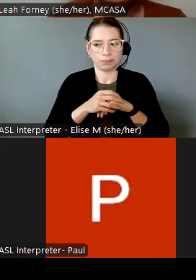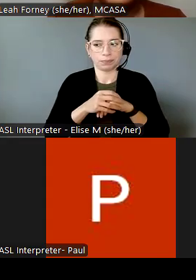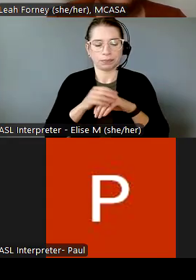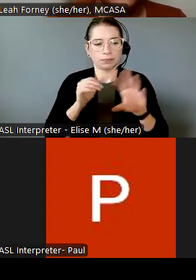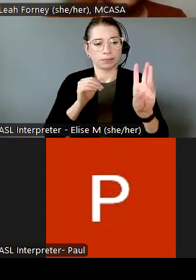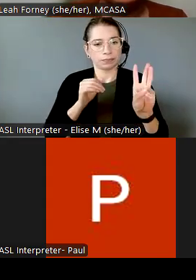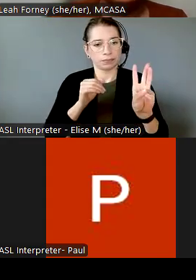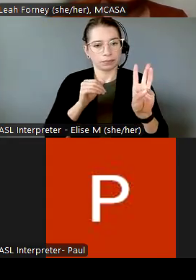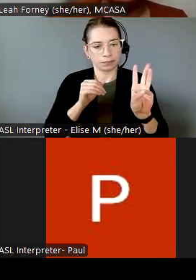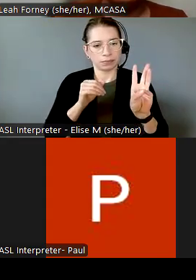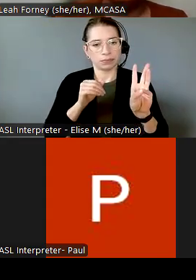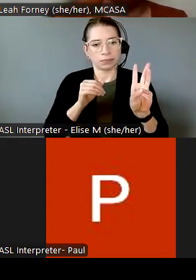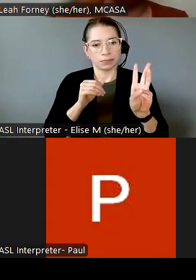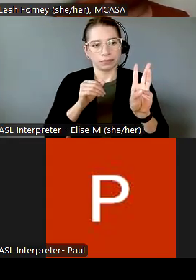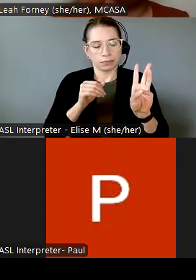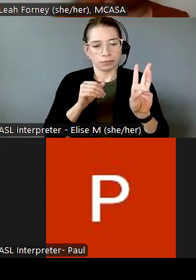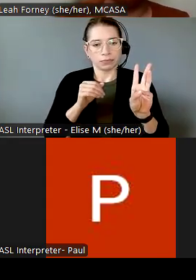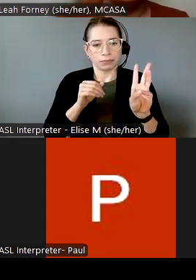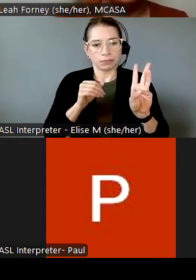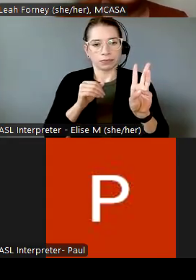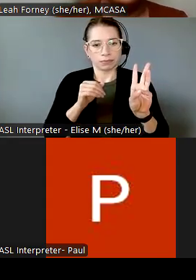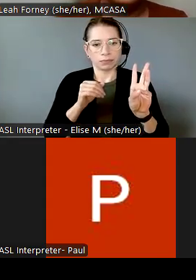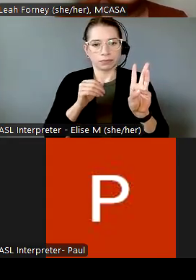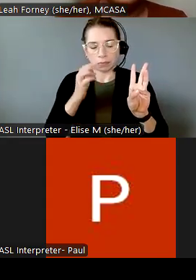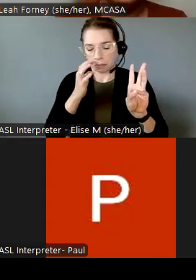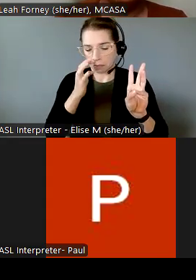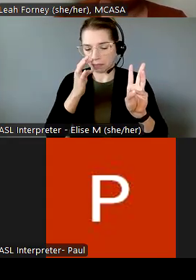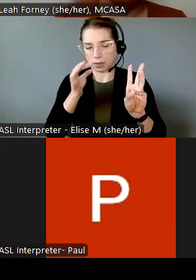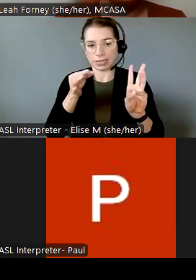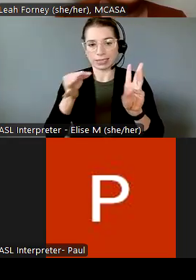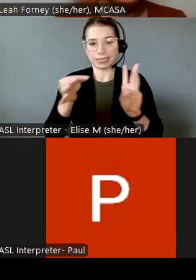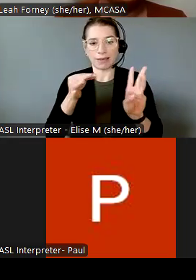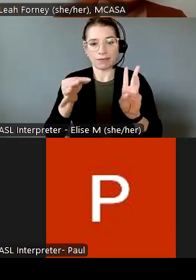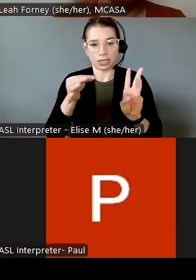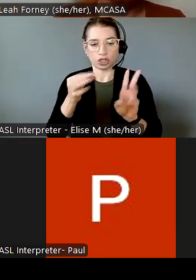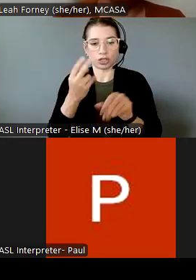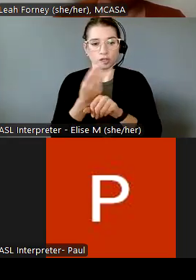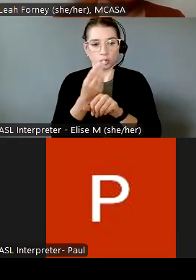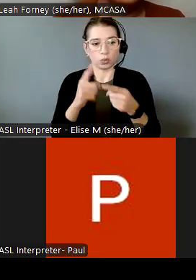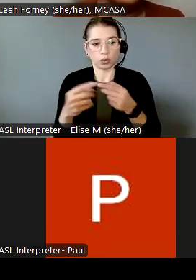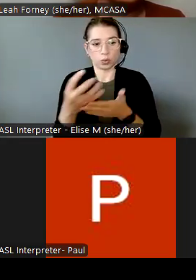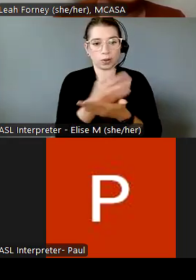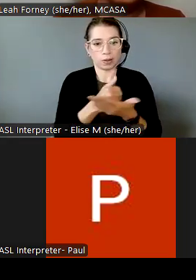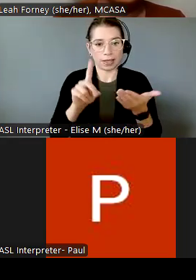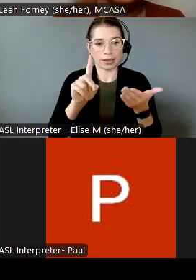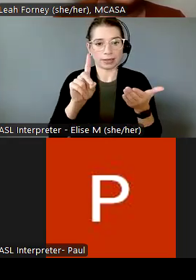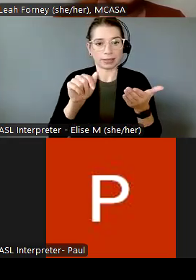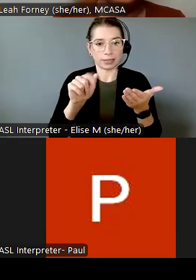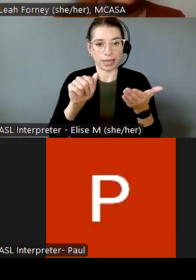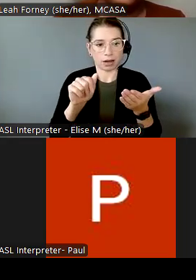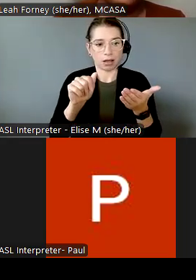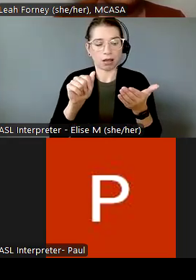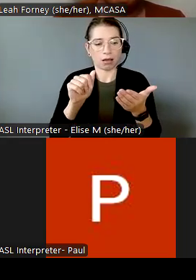Six, to standardize the definitions used for collecting data on the incidence of prison